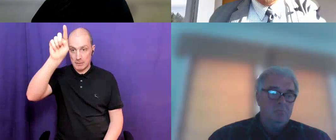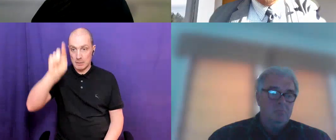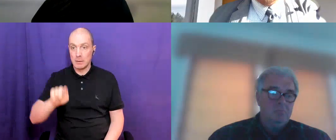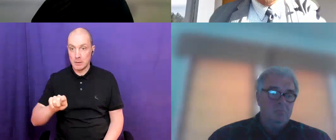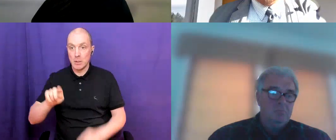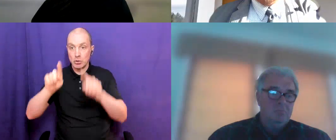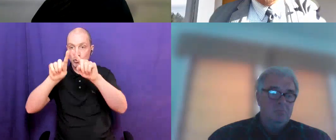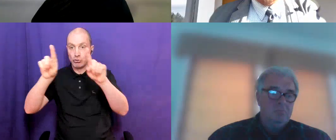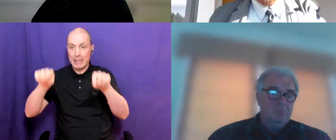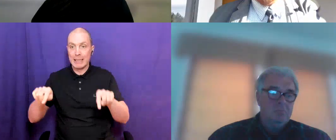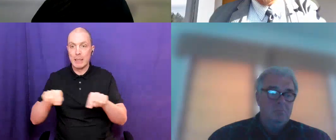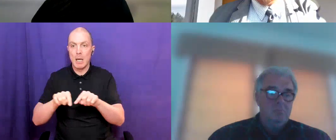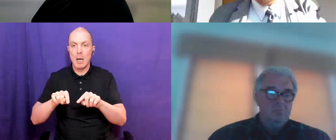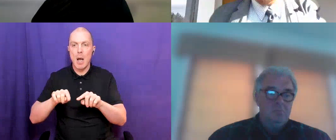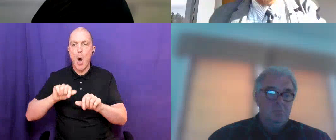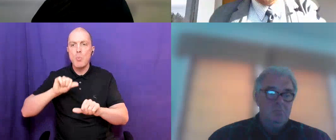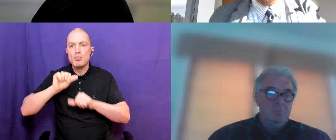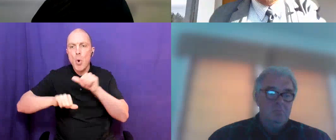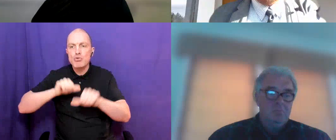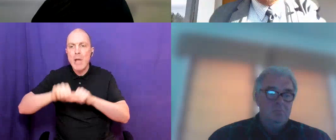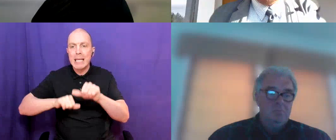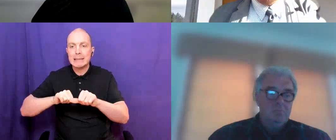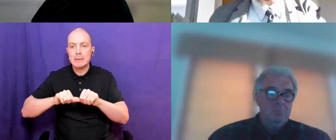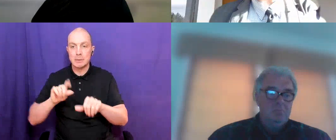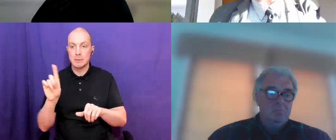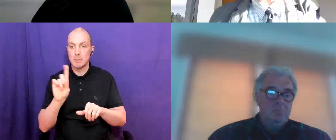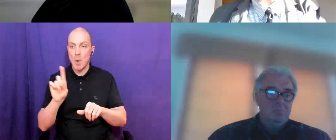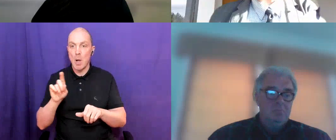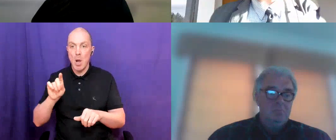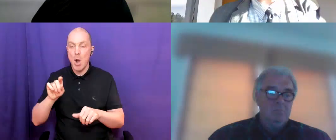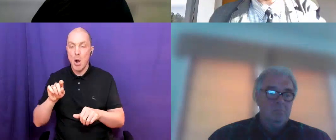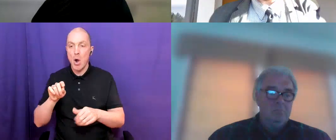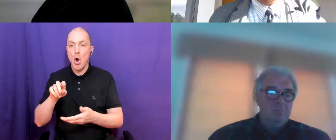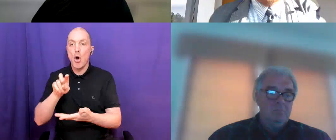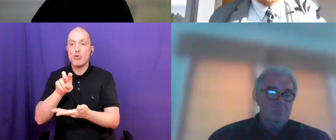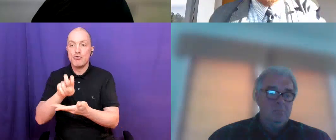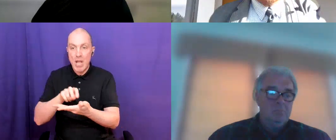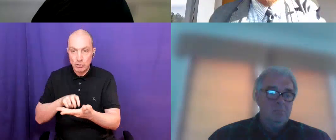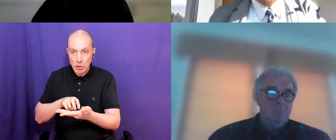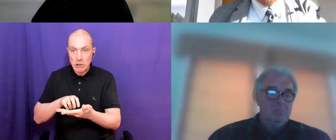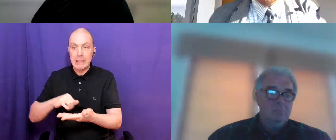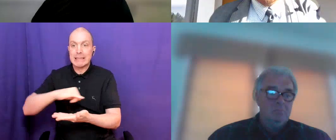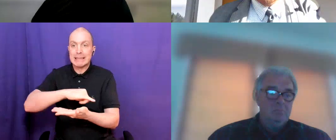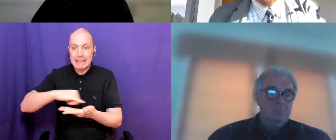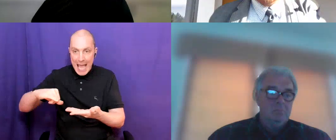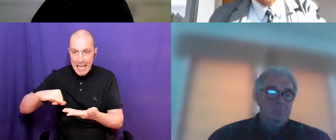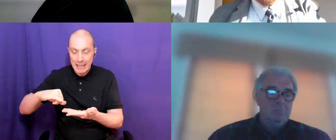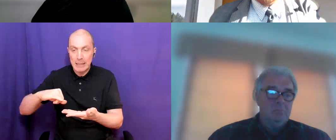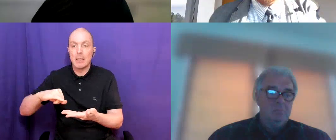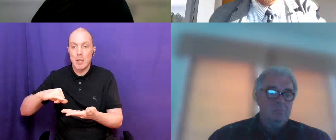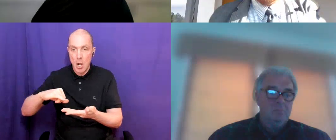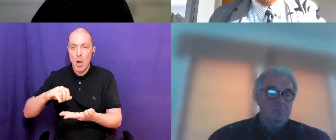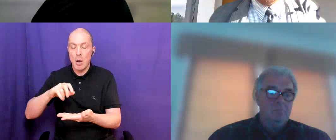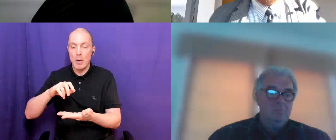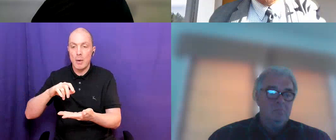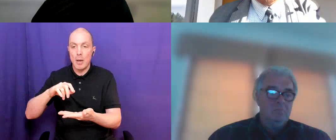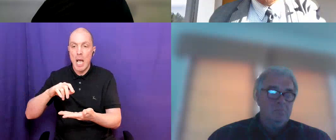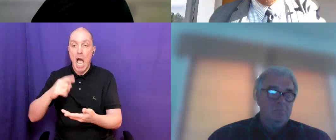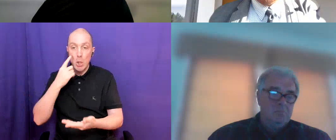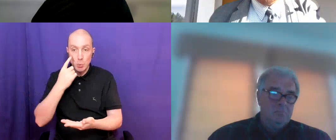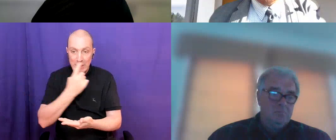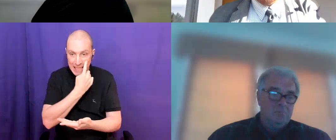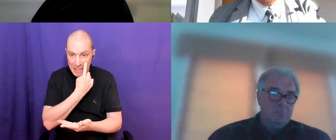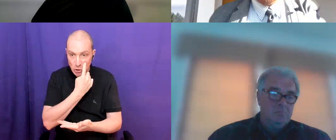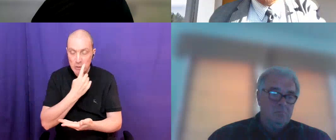this progress screen provides progress from registration, scanning, verification, adjudication, and